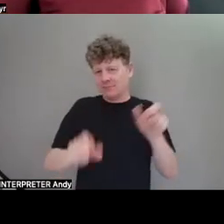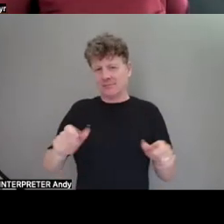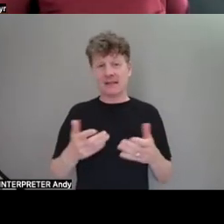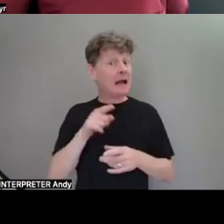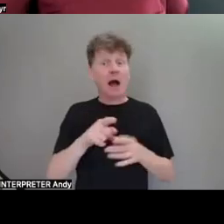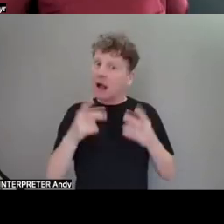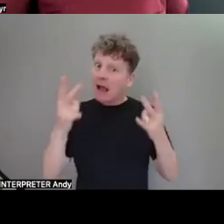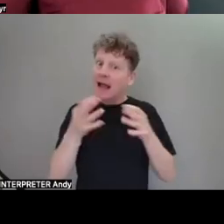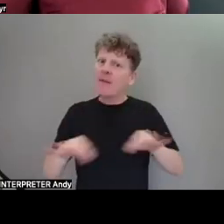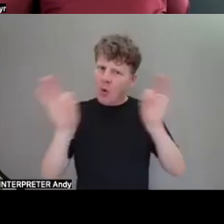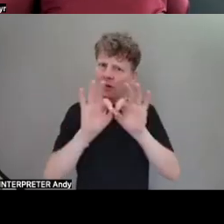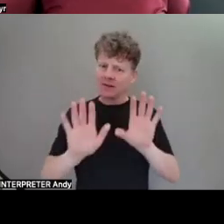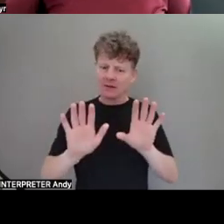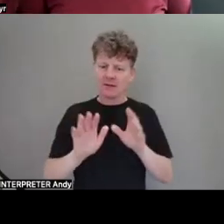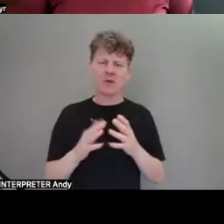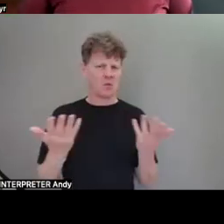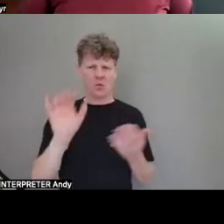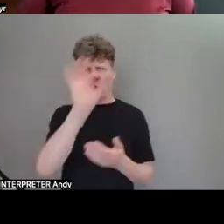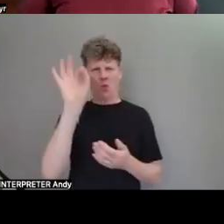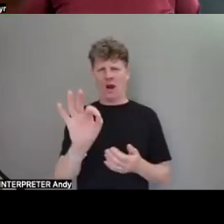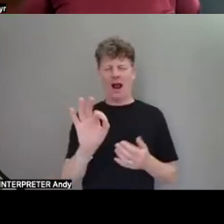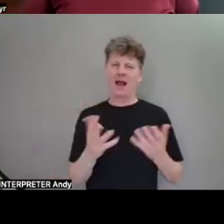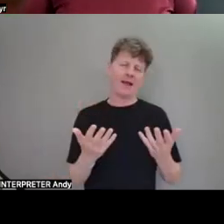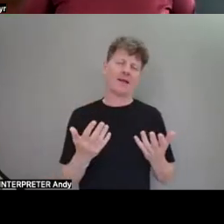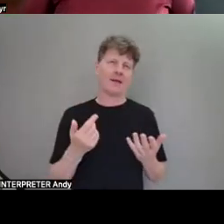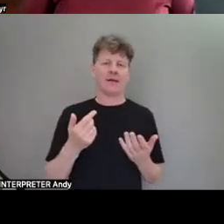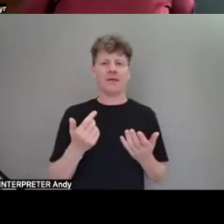important because, this kind of helped us